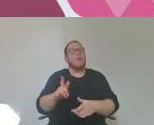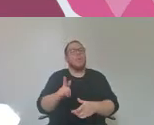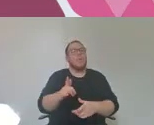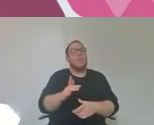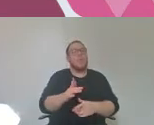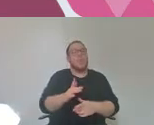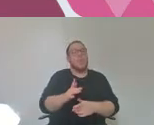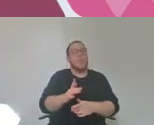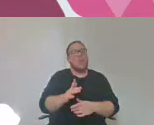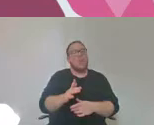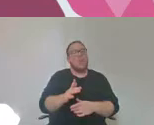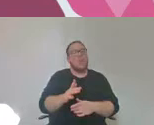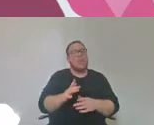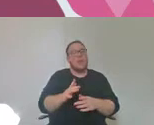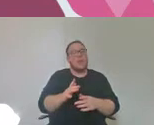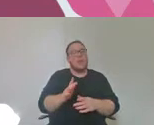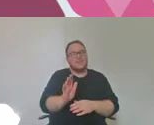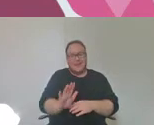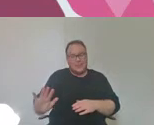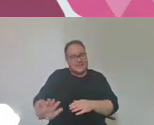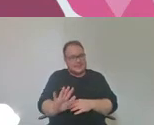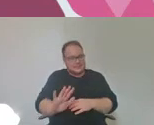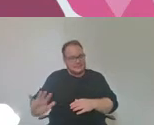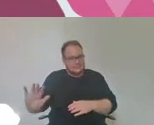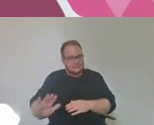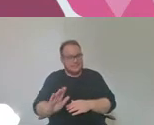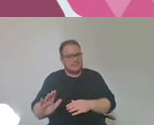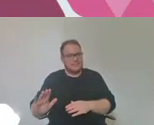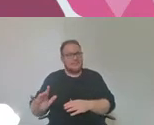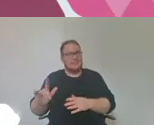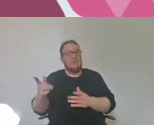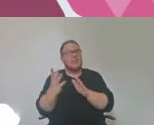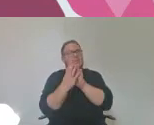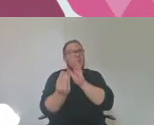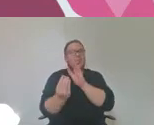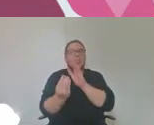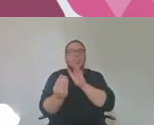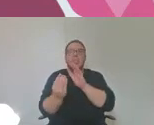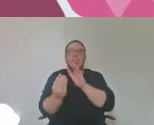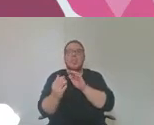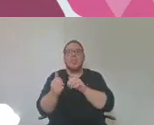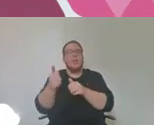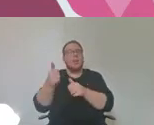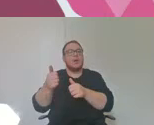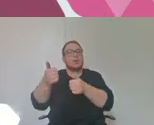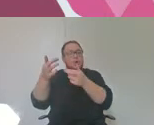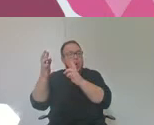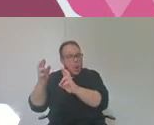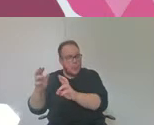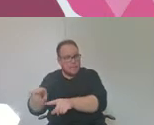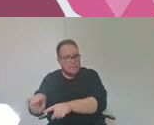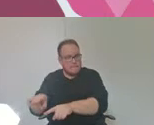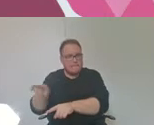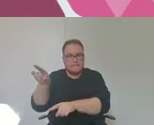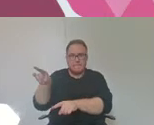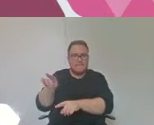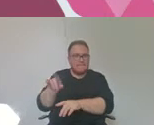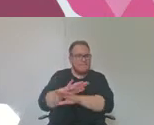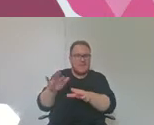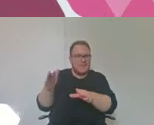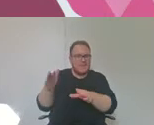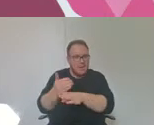those of us who might be blue lighted to Good Hope, for example, that doesn't work because that pre-booked